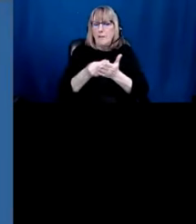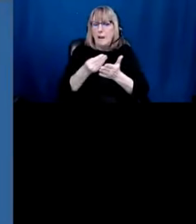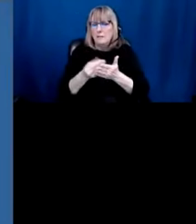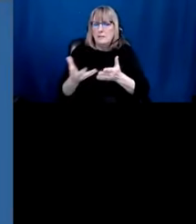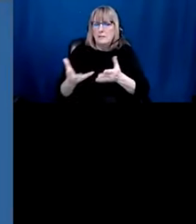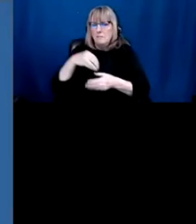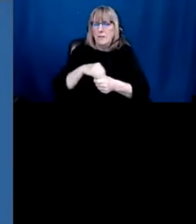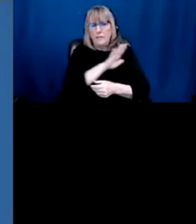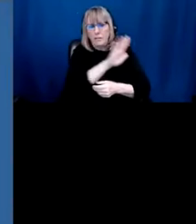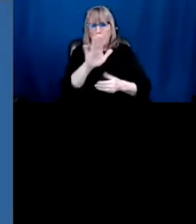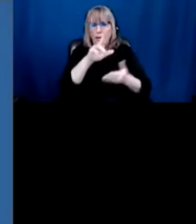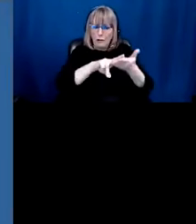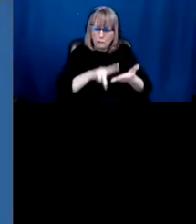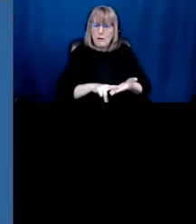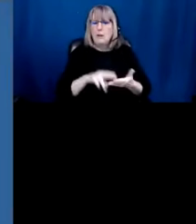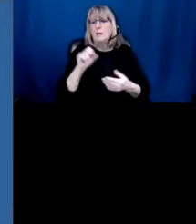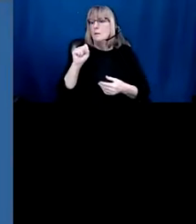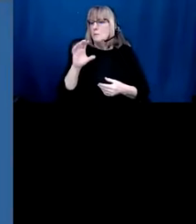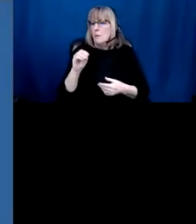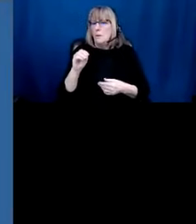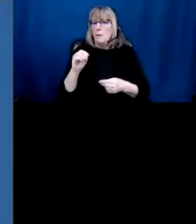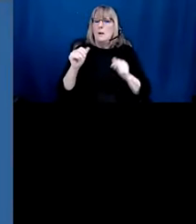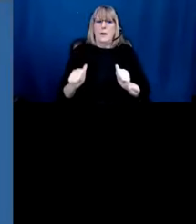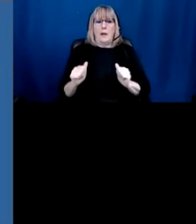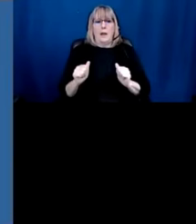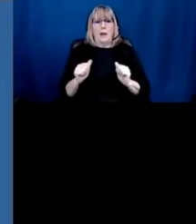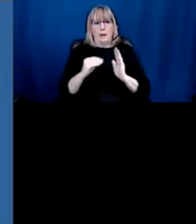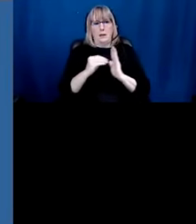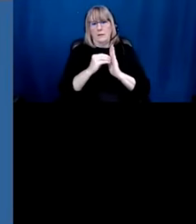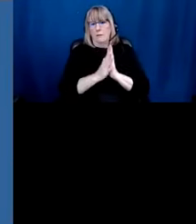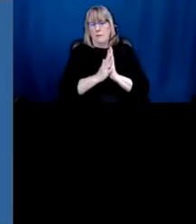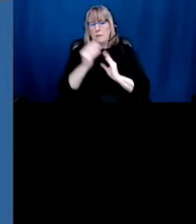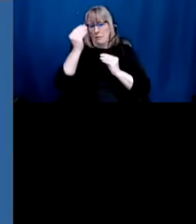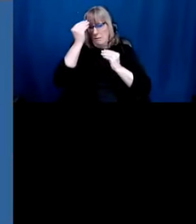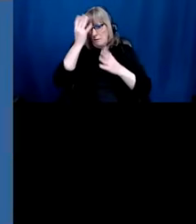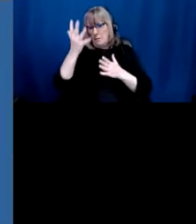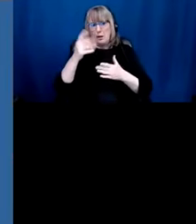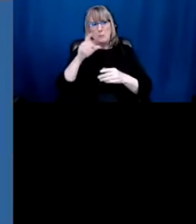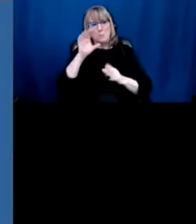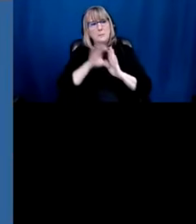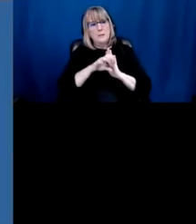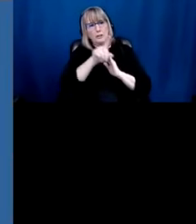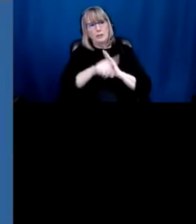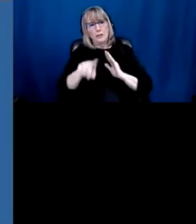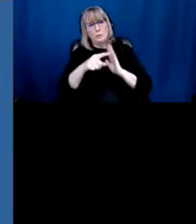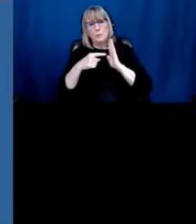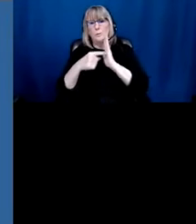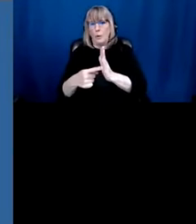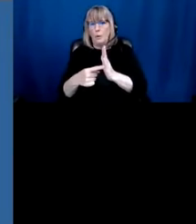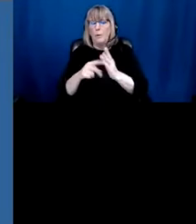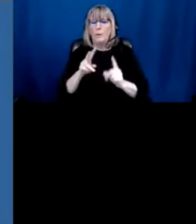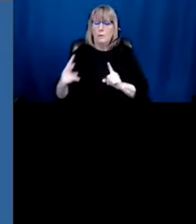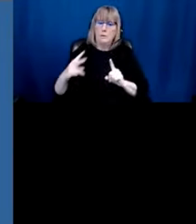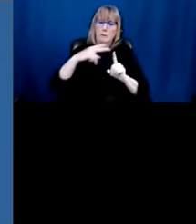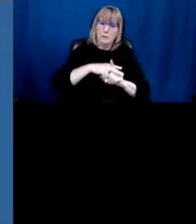informe sobre cuántas empresas, we can know propiedad de mujeres y minorías se contrataron o se invirtieron